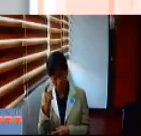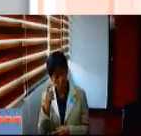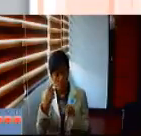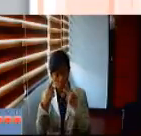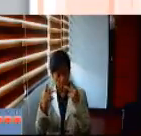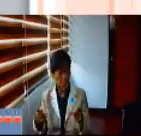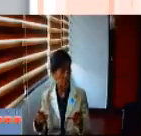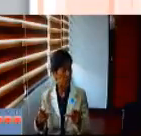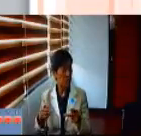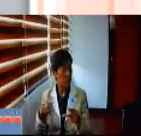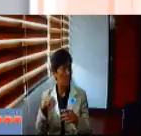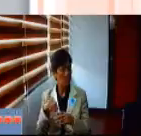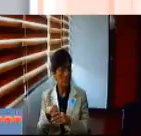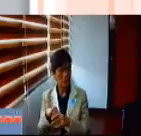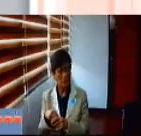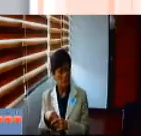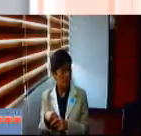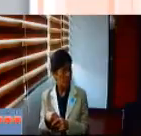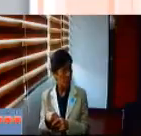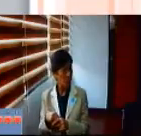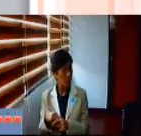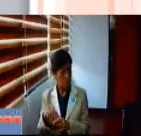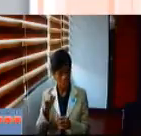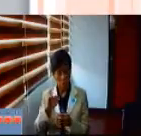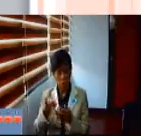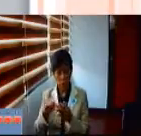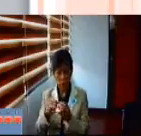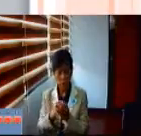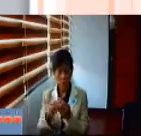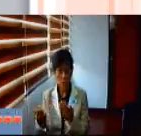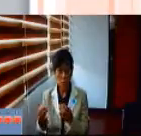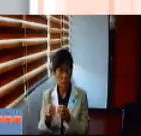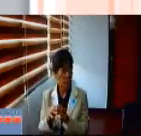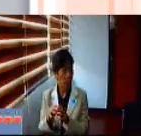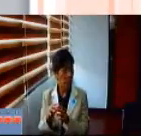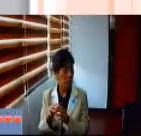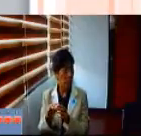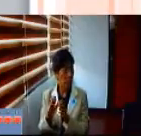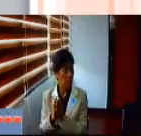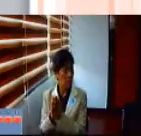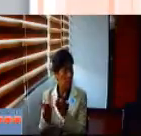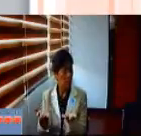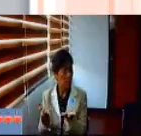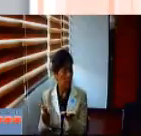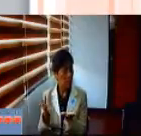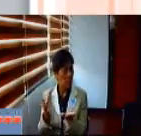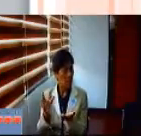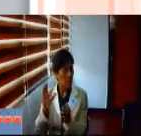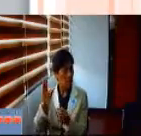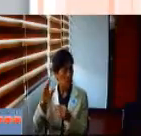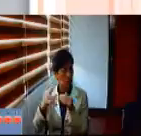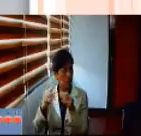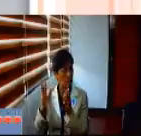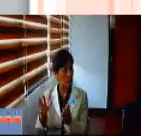in forgot the journal. Published by Carpenter and Springer